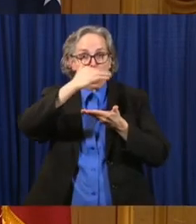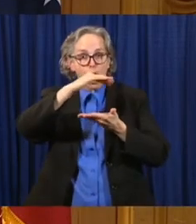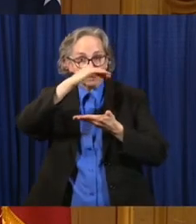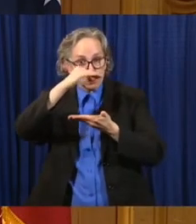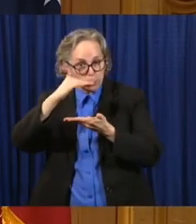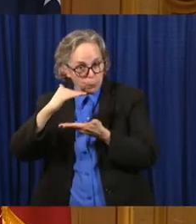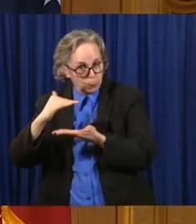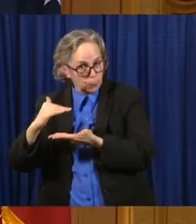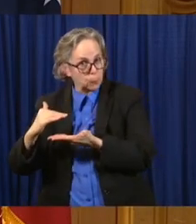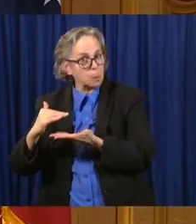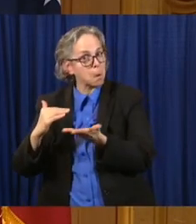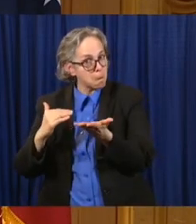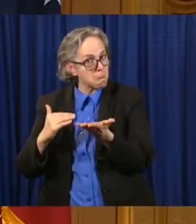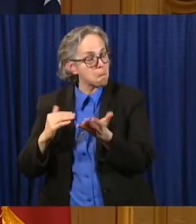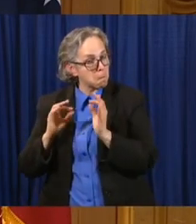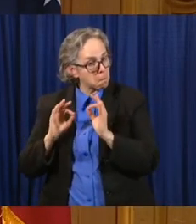the